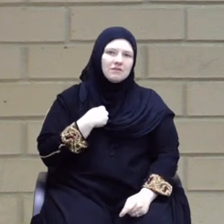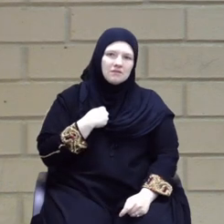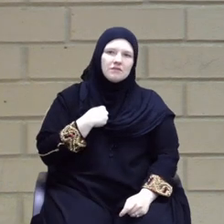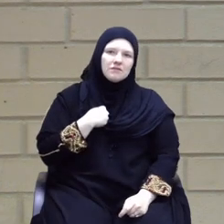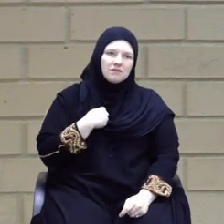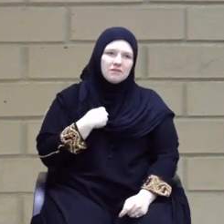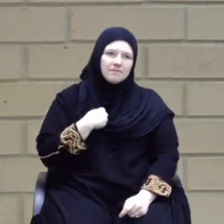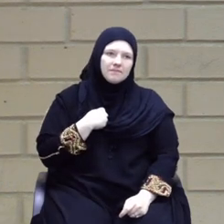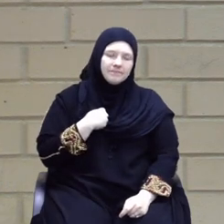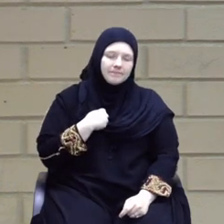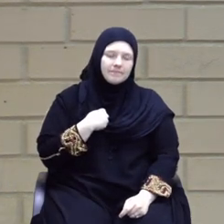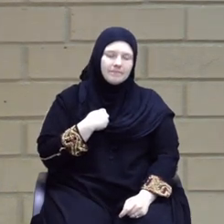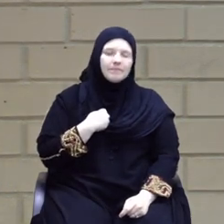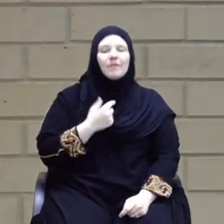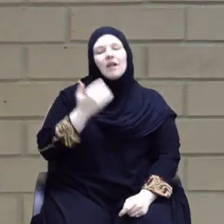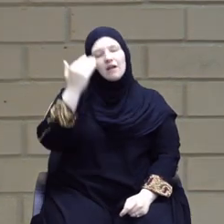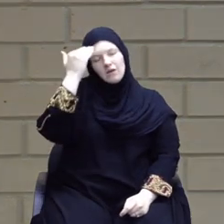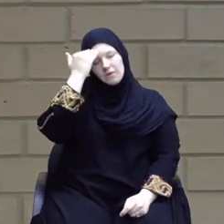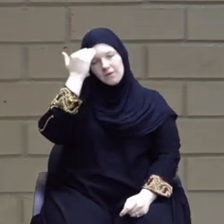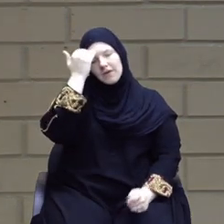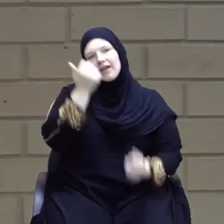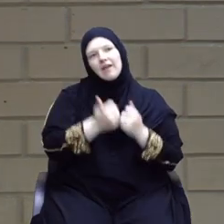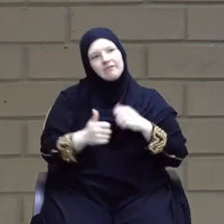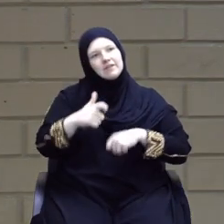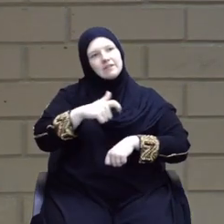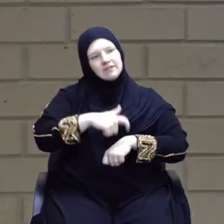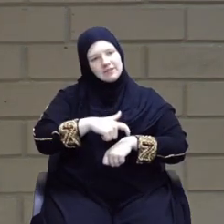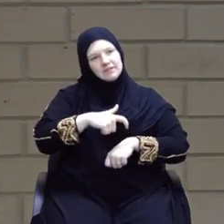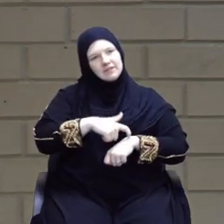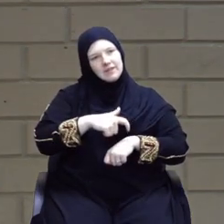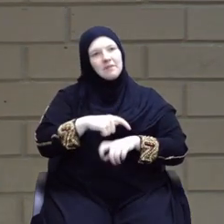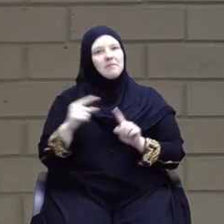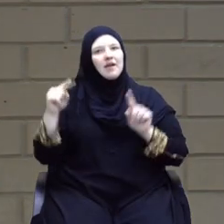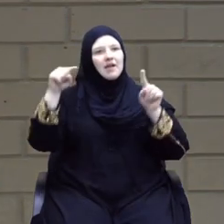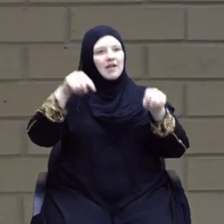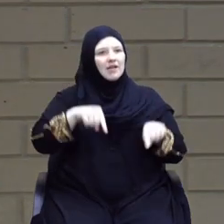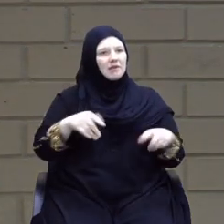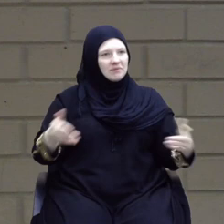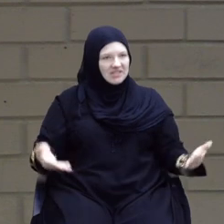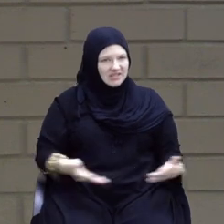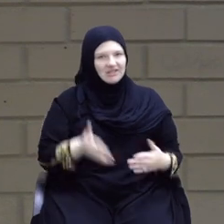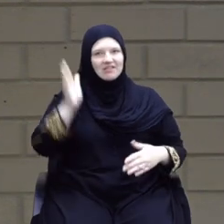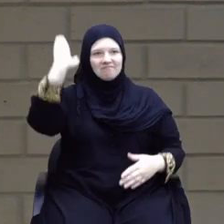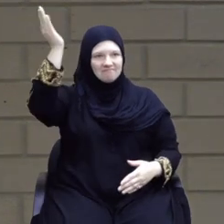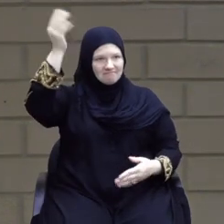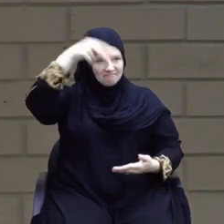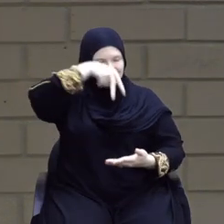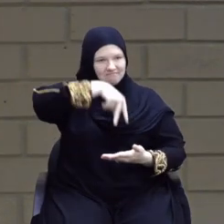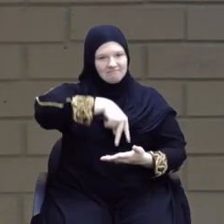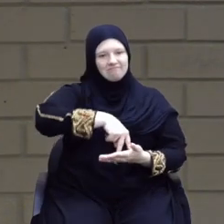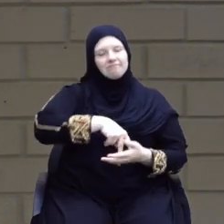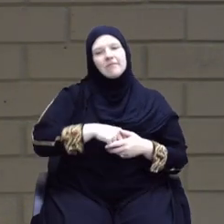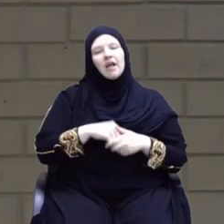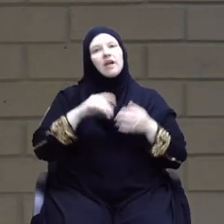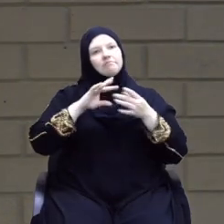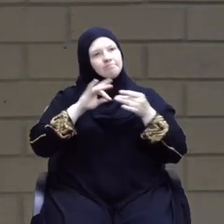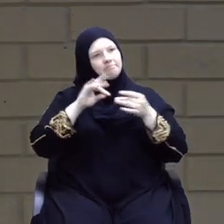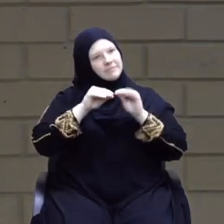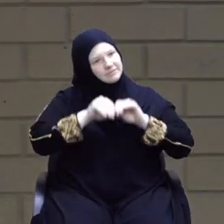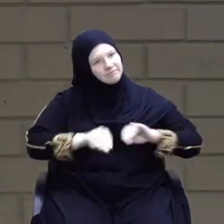I know that every time I come to this member, I come with a message, I come for a